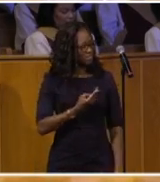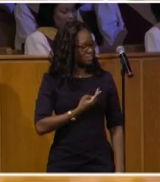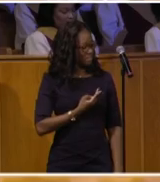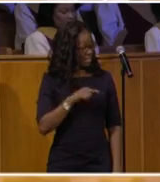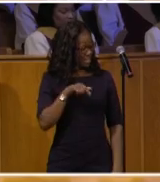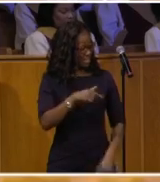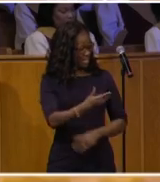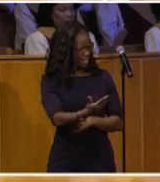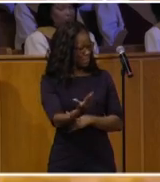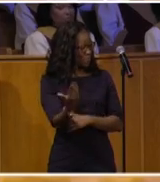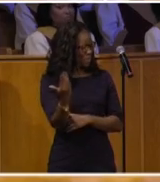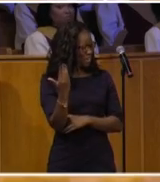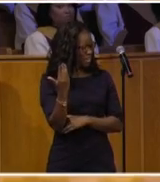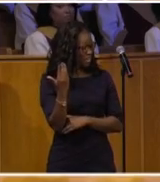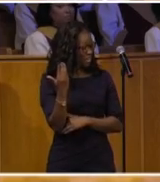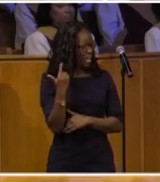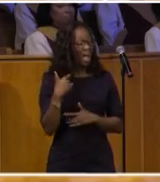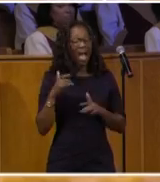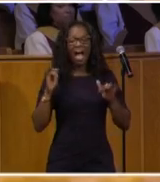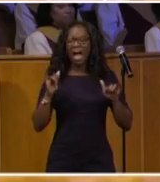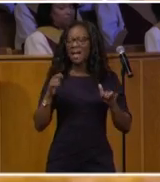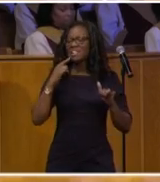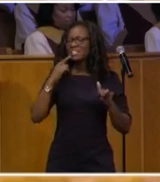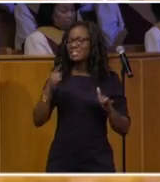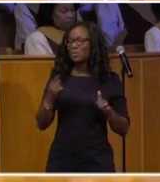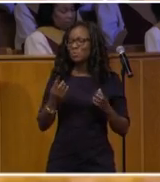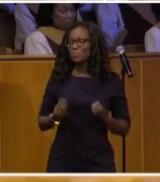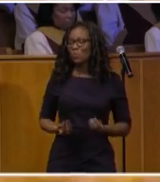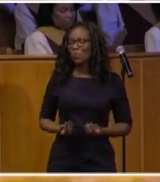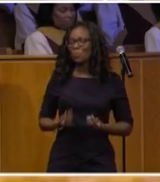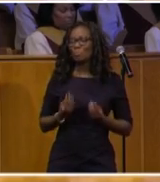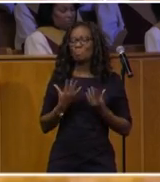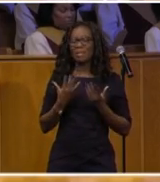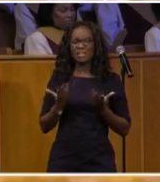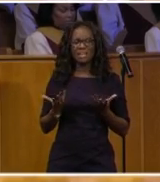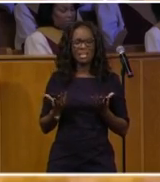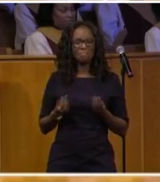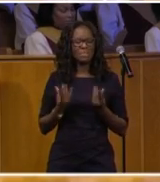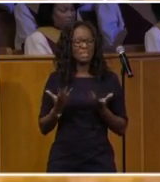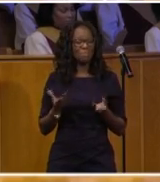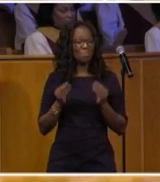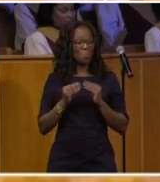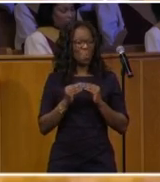This morning, I could tell you so much more